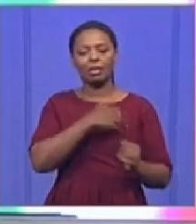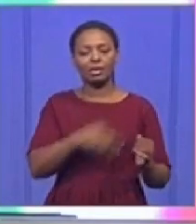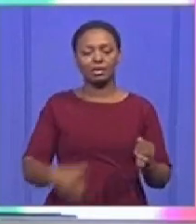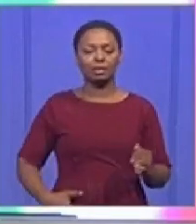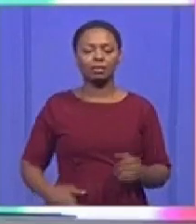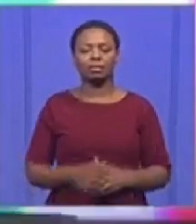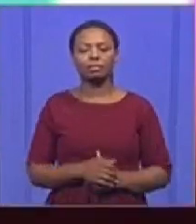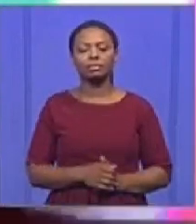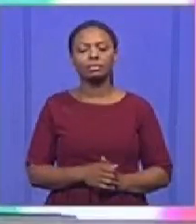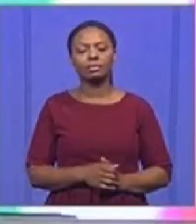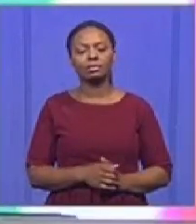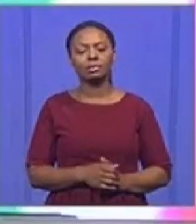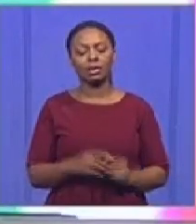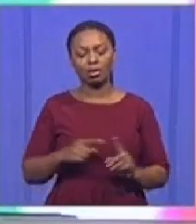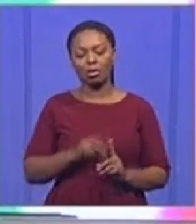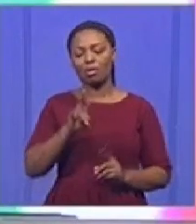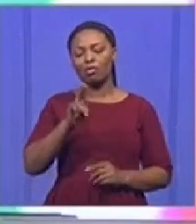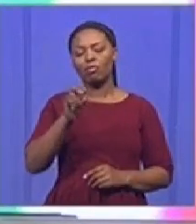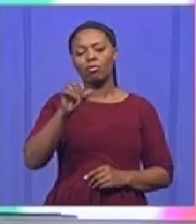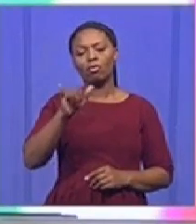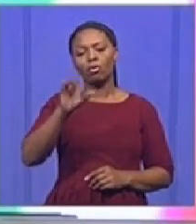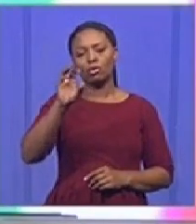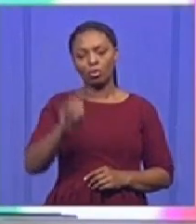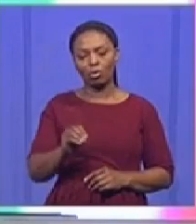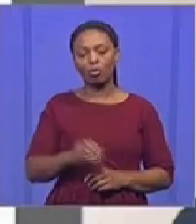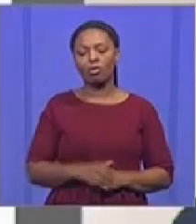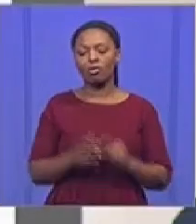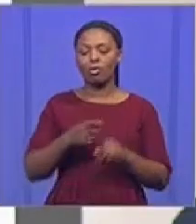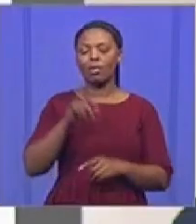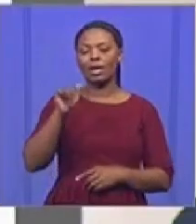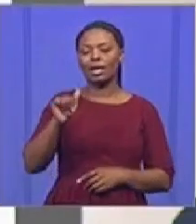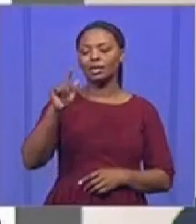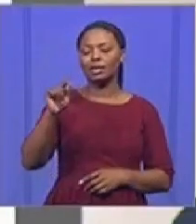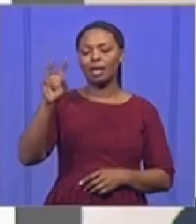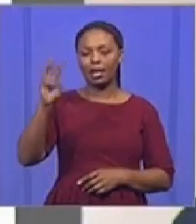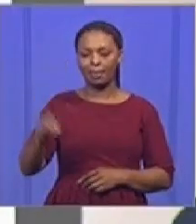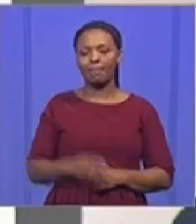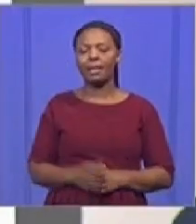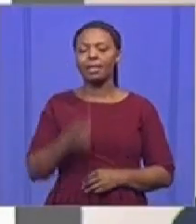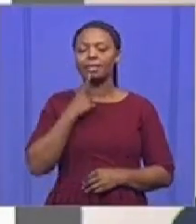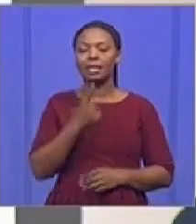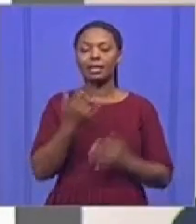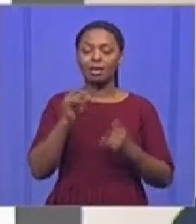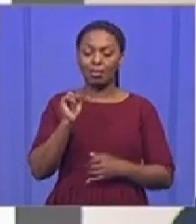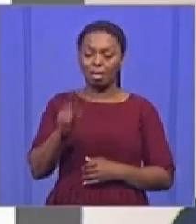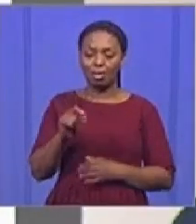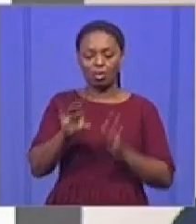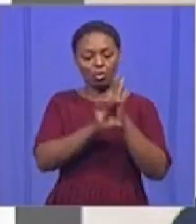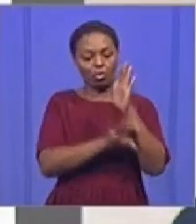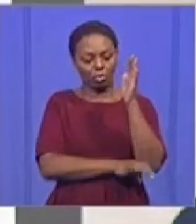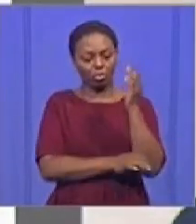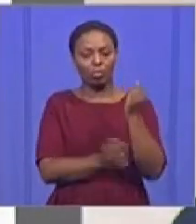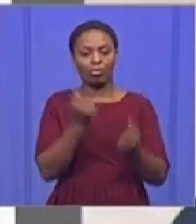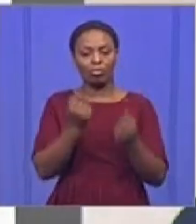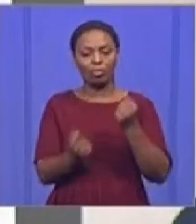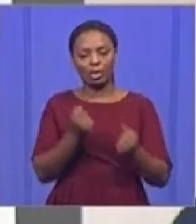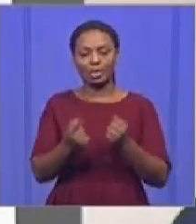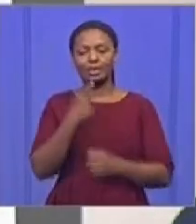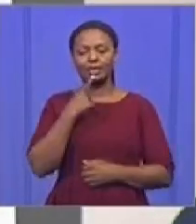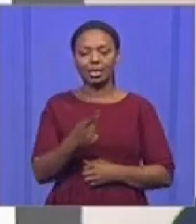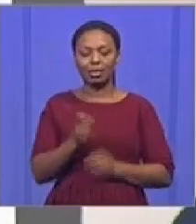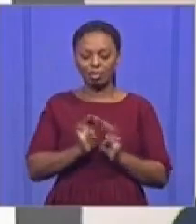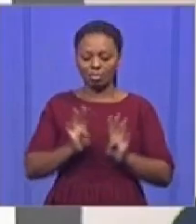mopresidente. Vuyo Zungula wa mokgatlho wa ATM o nganga ka gore lekwalotaelo la kgotlatshekelo le kaya gore panele e